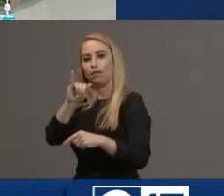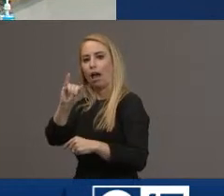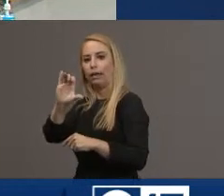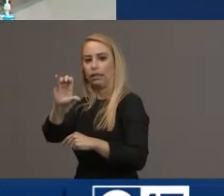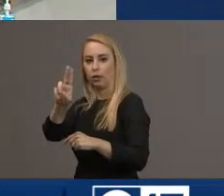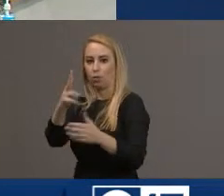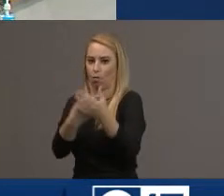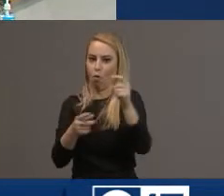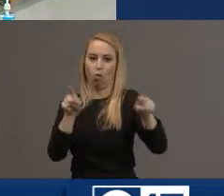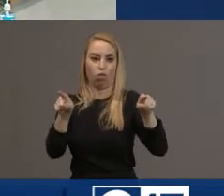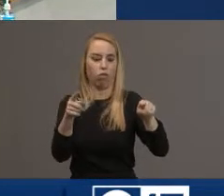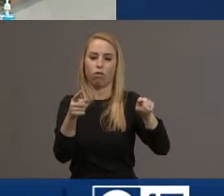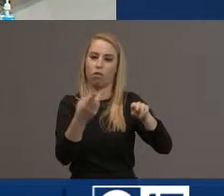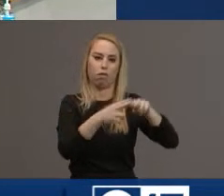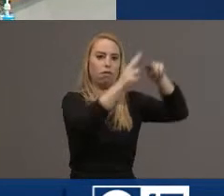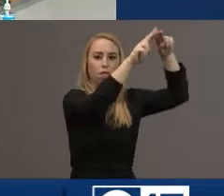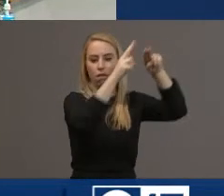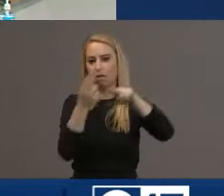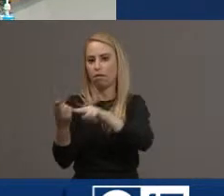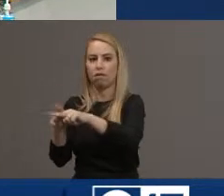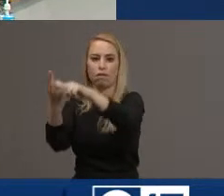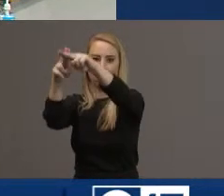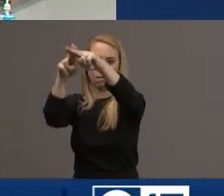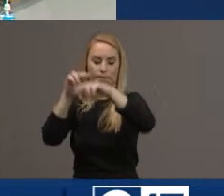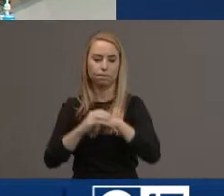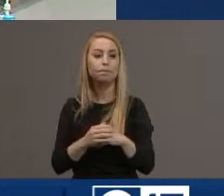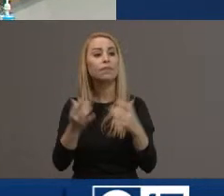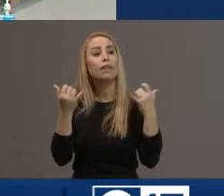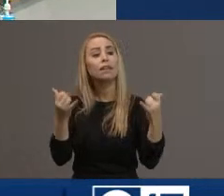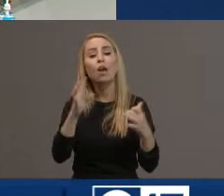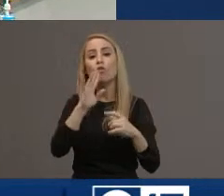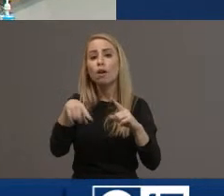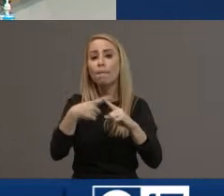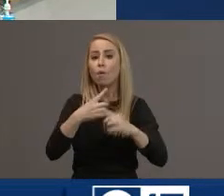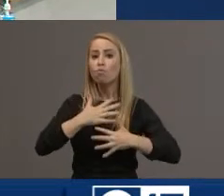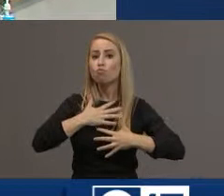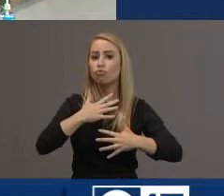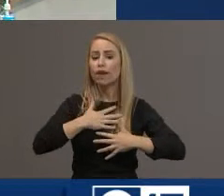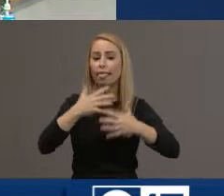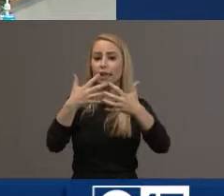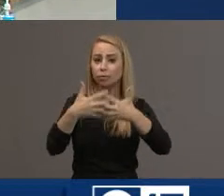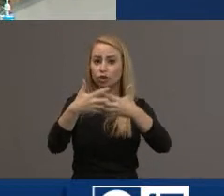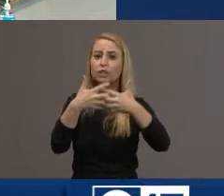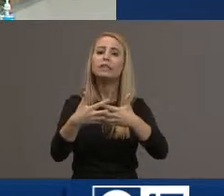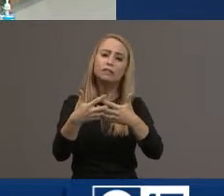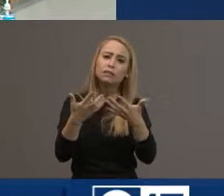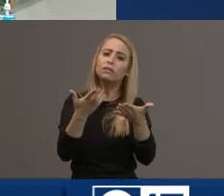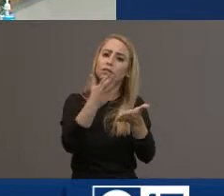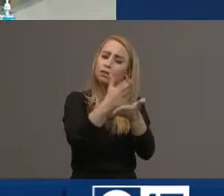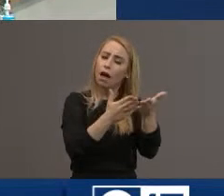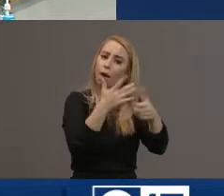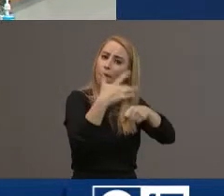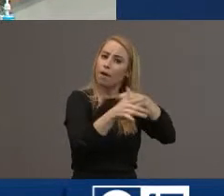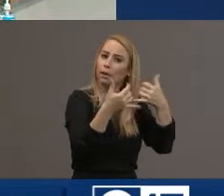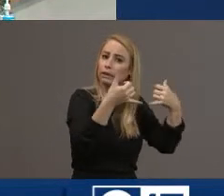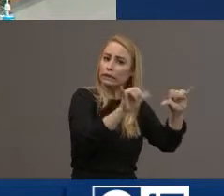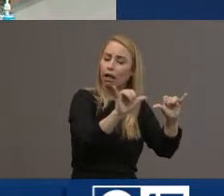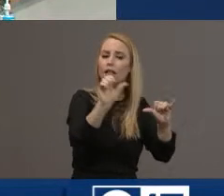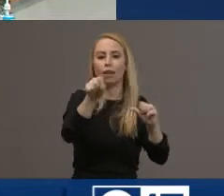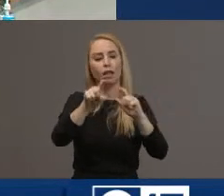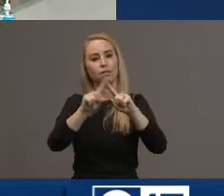Ventilators in Arizona, we have availability, but we are seeing an increase in usage, both in our